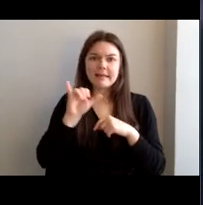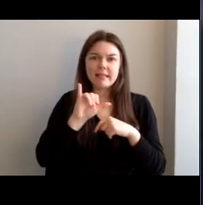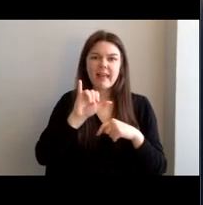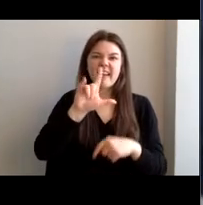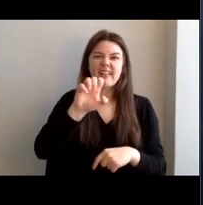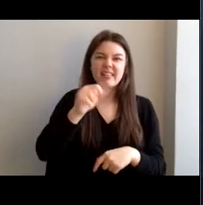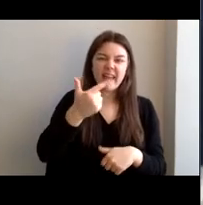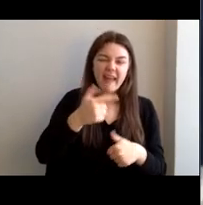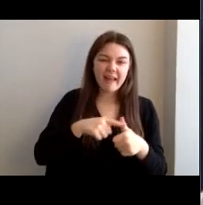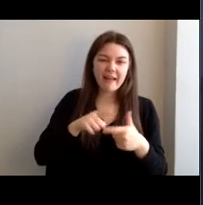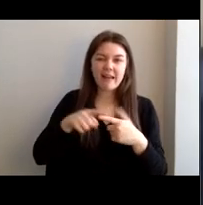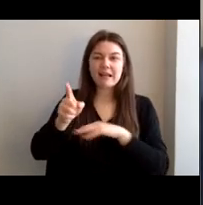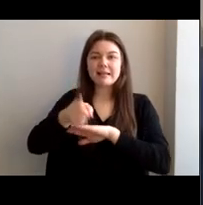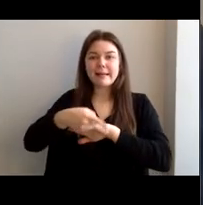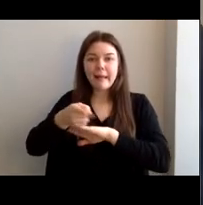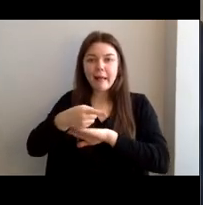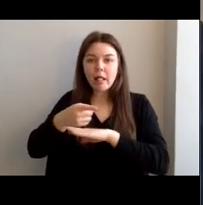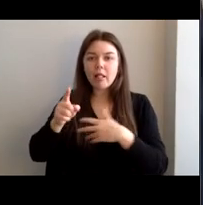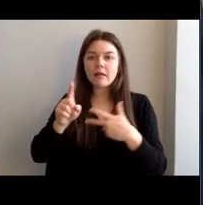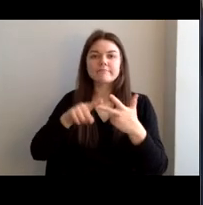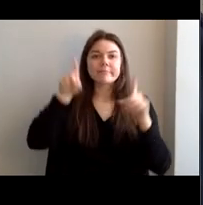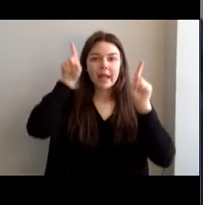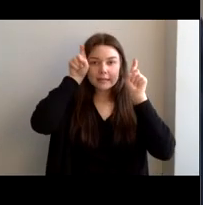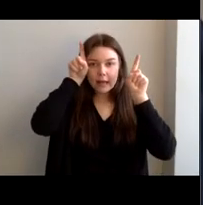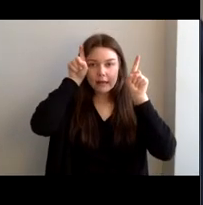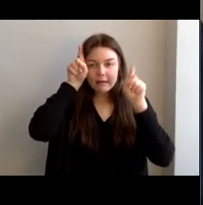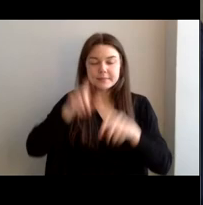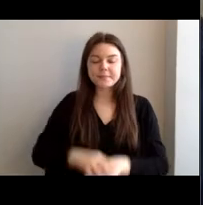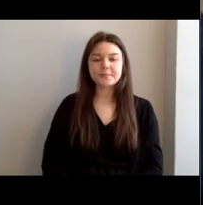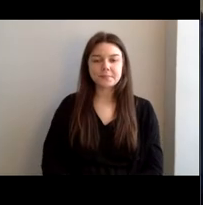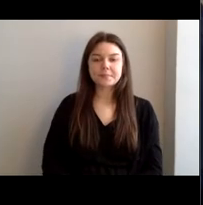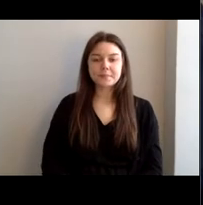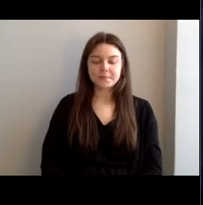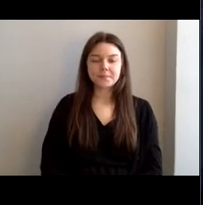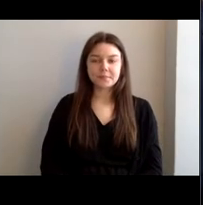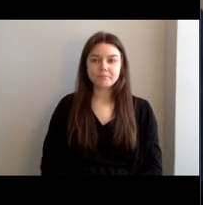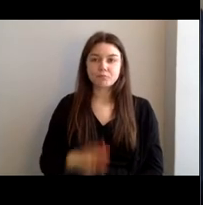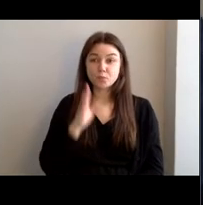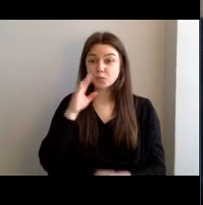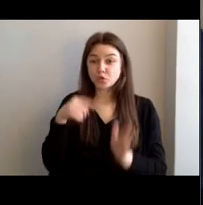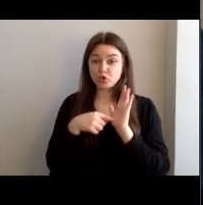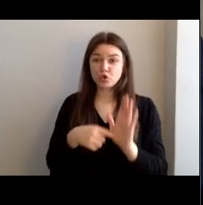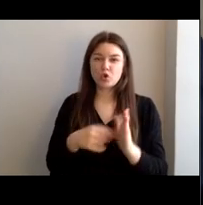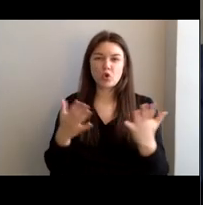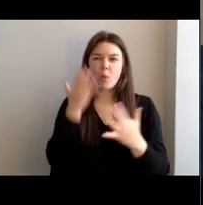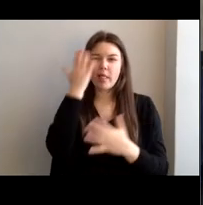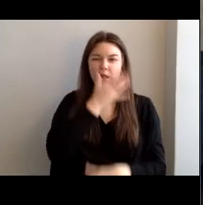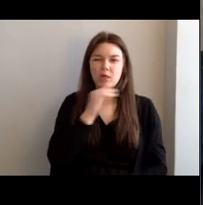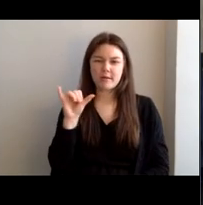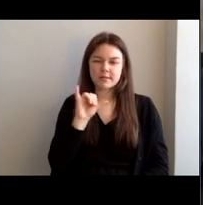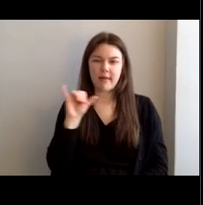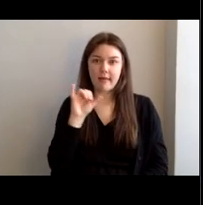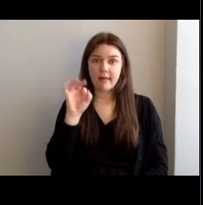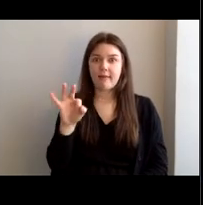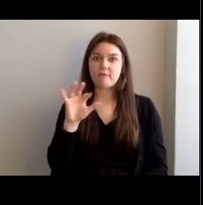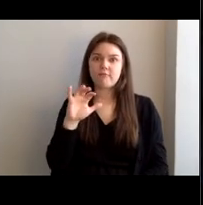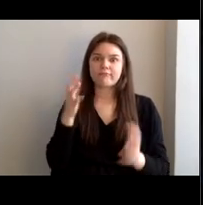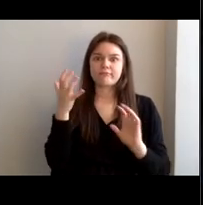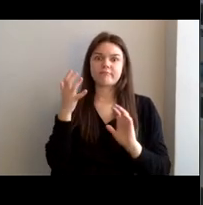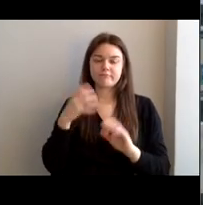loose shells, and antennas. And so I'm going to show you what all these defects look like